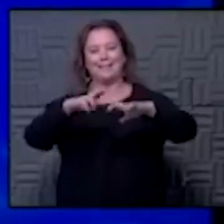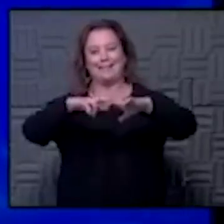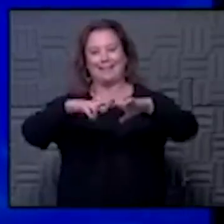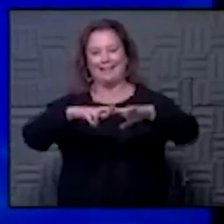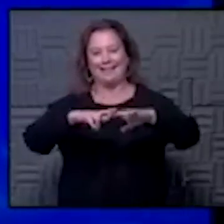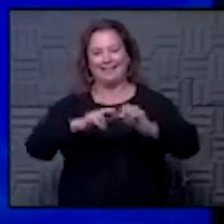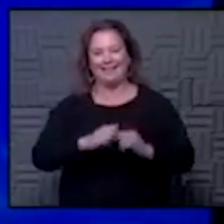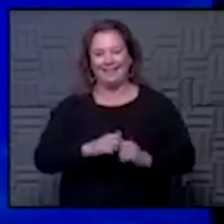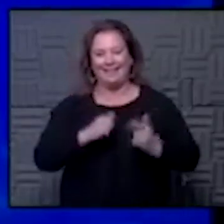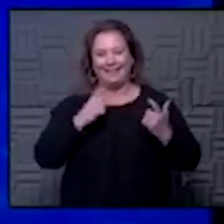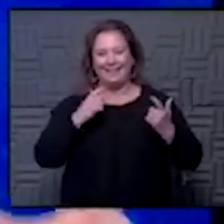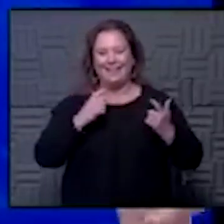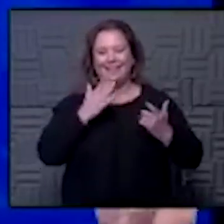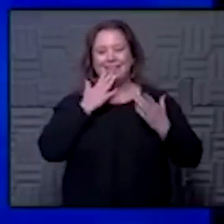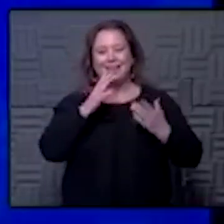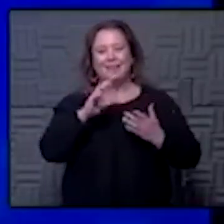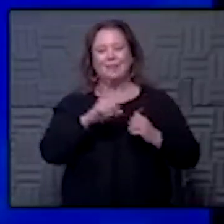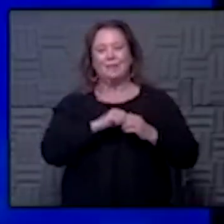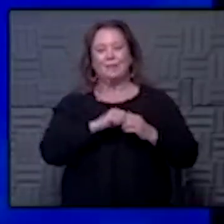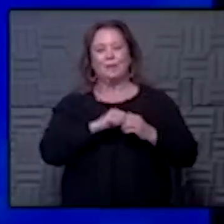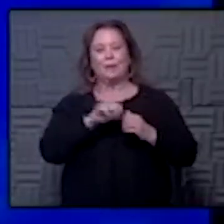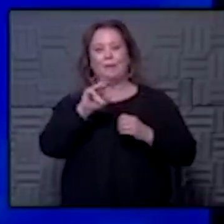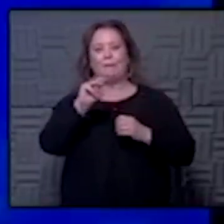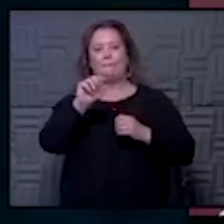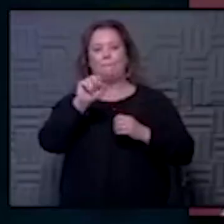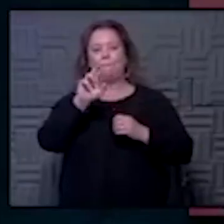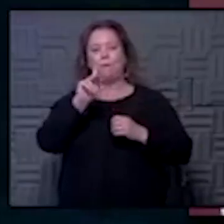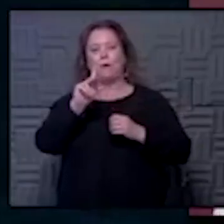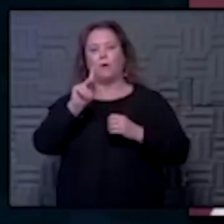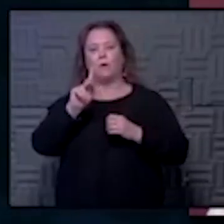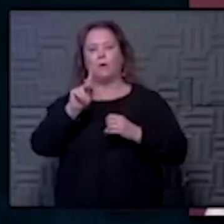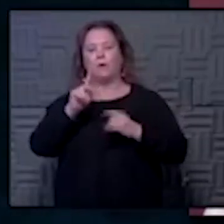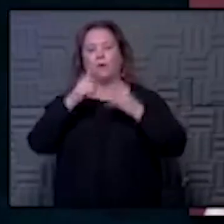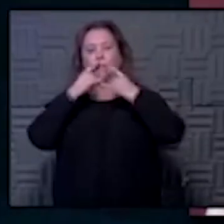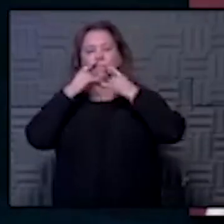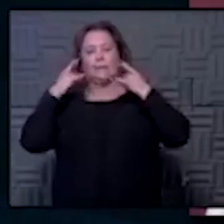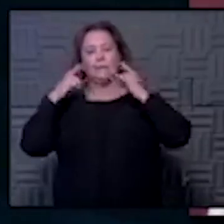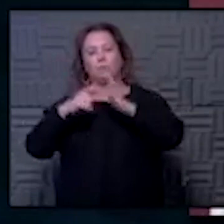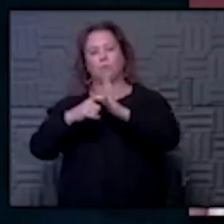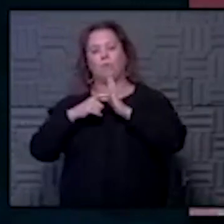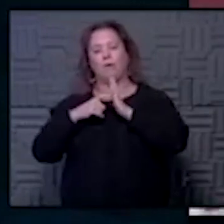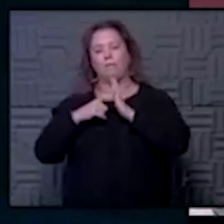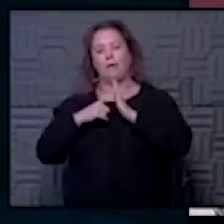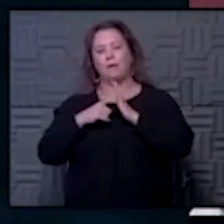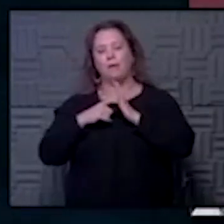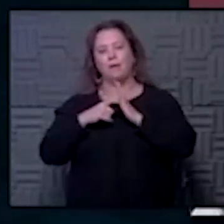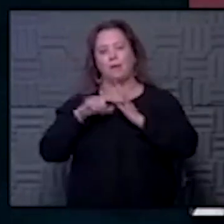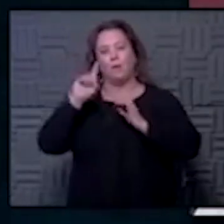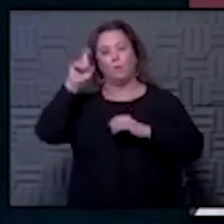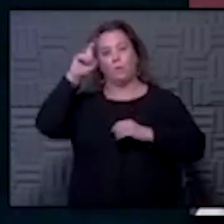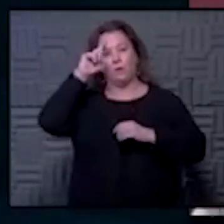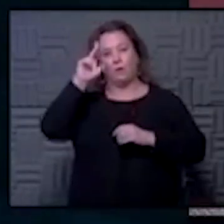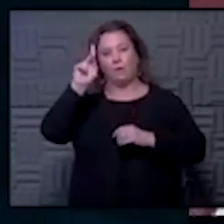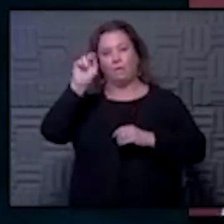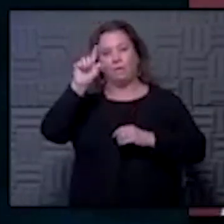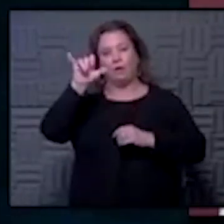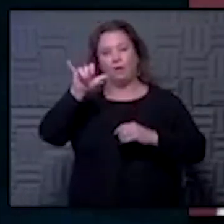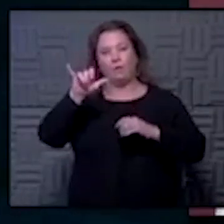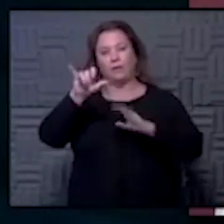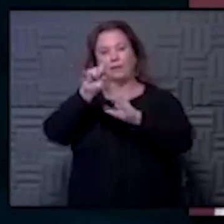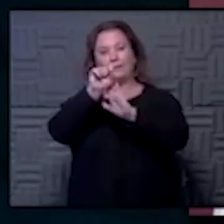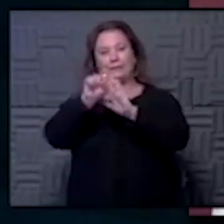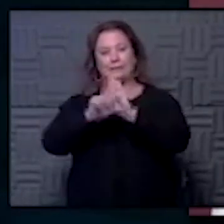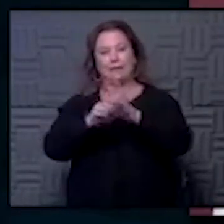say thank you. Mark, I want to talk a little bit more for just a moment about the mask mandate. You know, when Governor Kelly called for a statewide